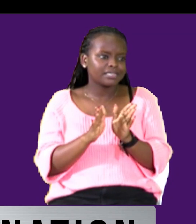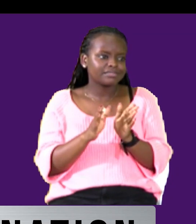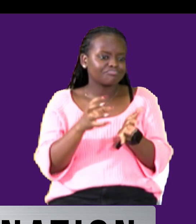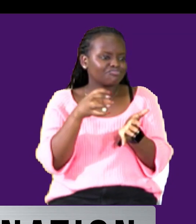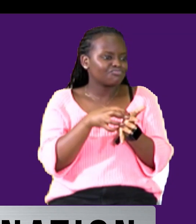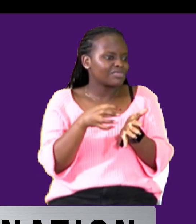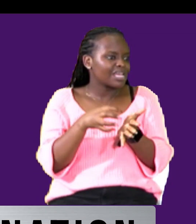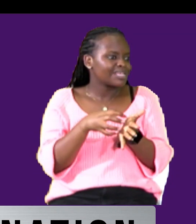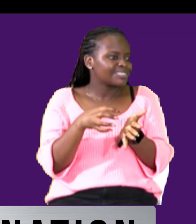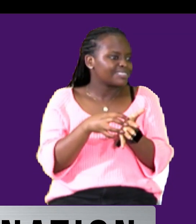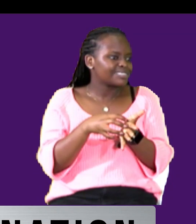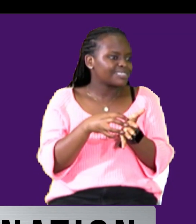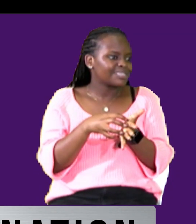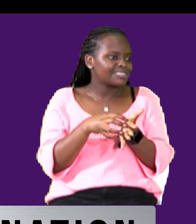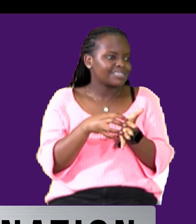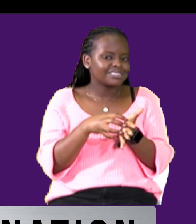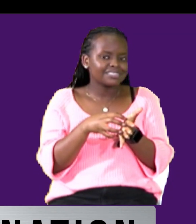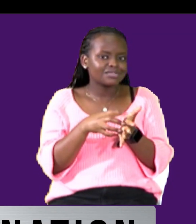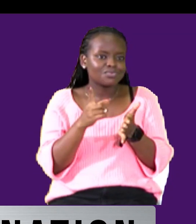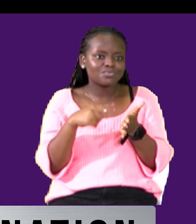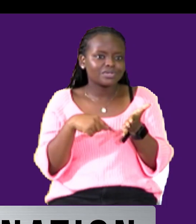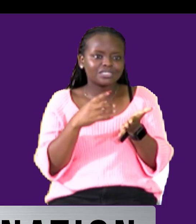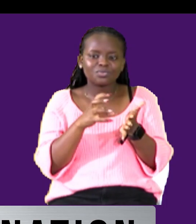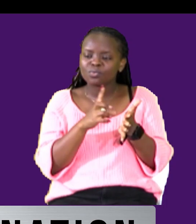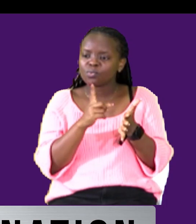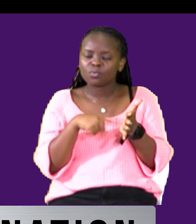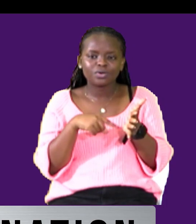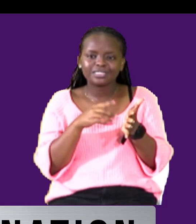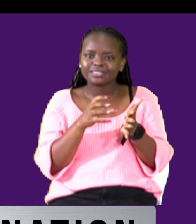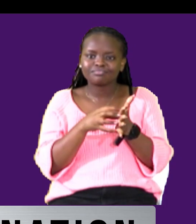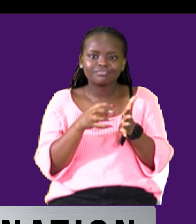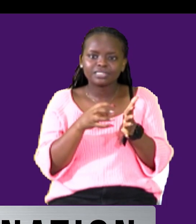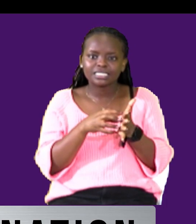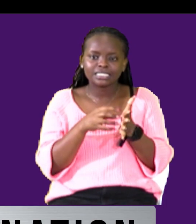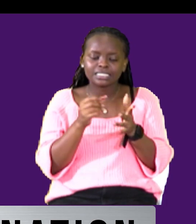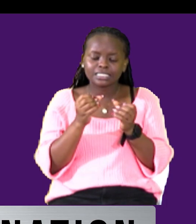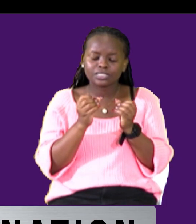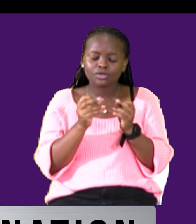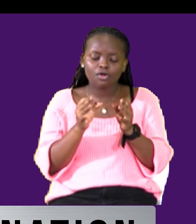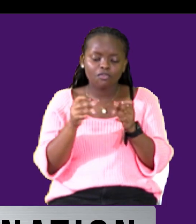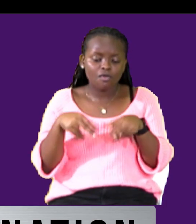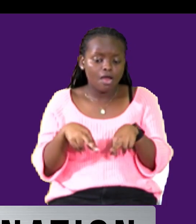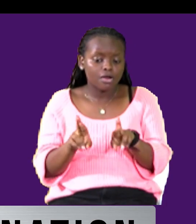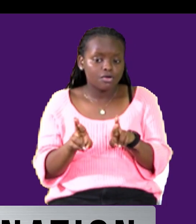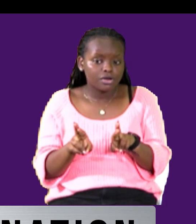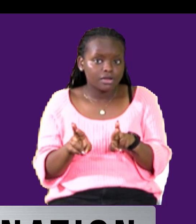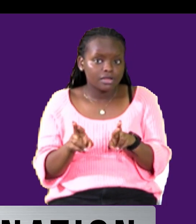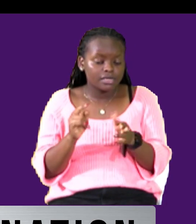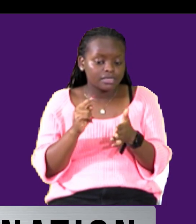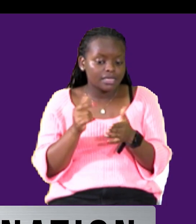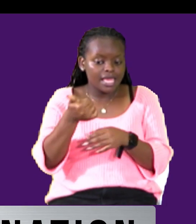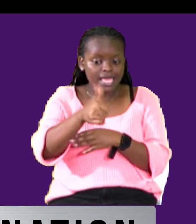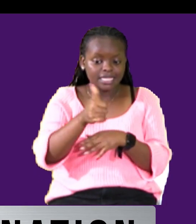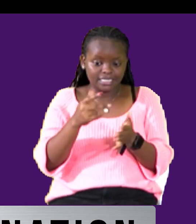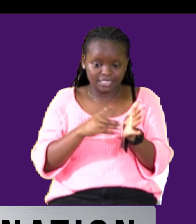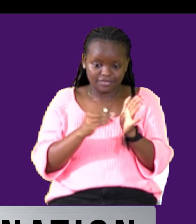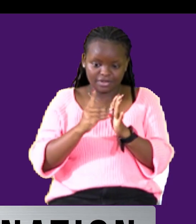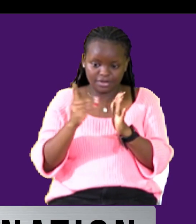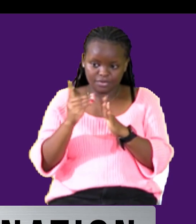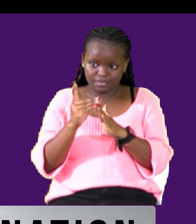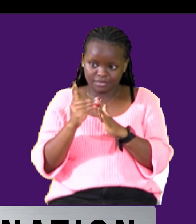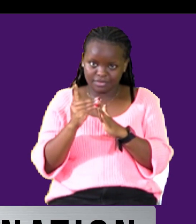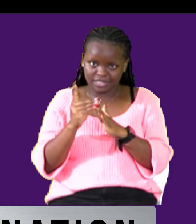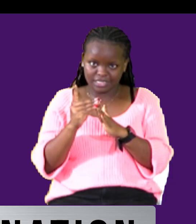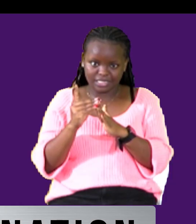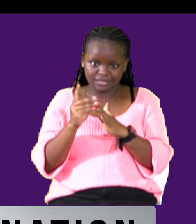What was the status? What was this? What tells you the status of a road, for example, or any development, Jeff, is you